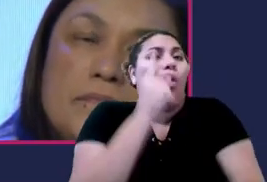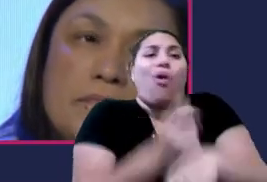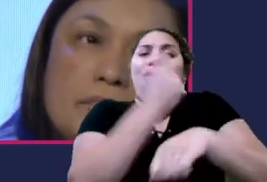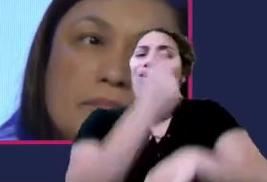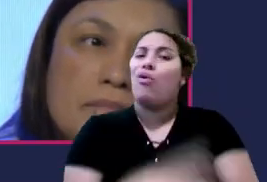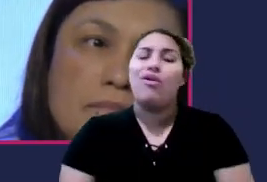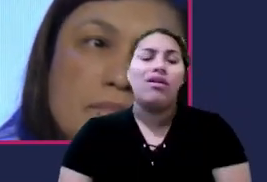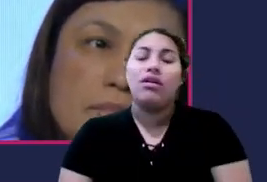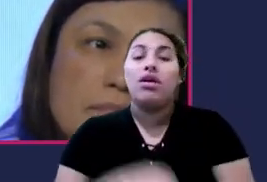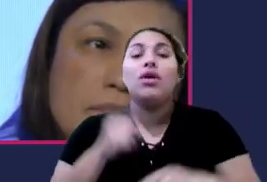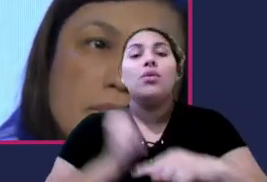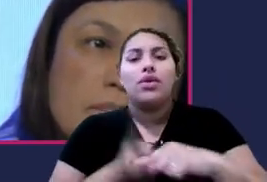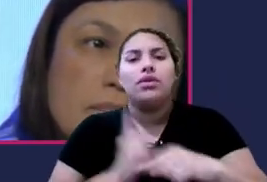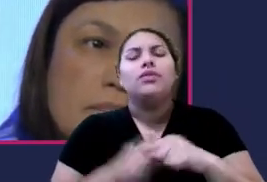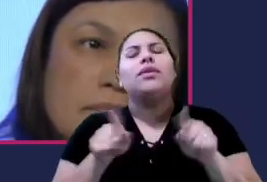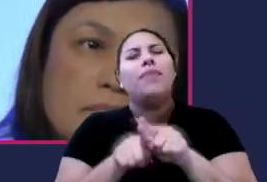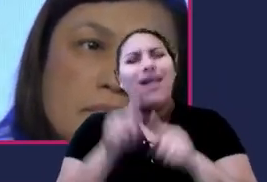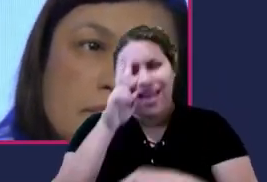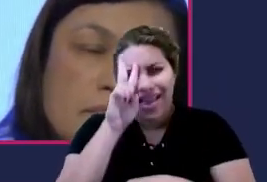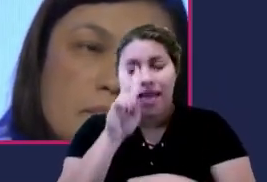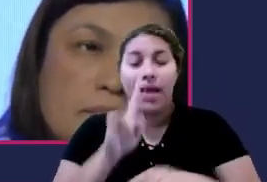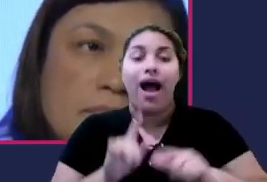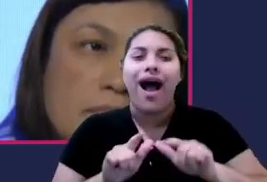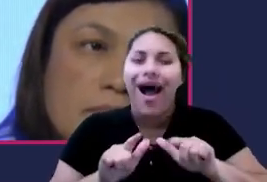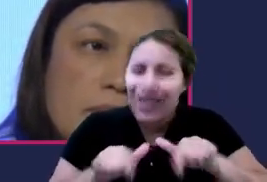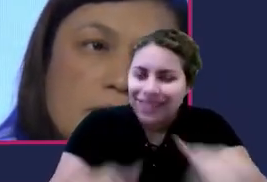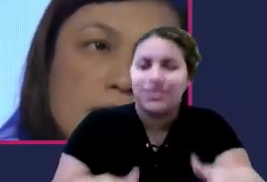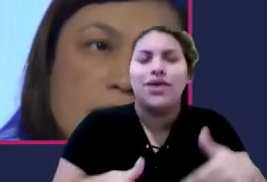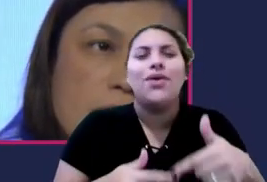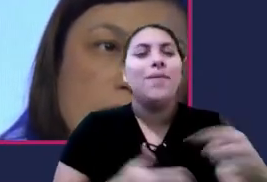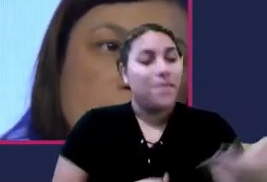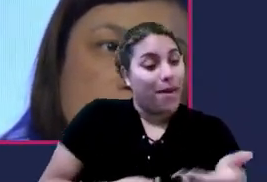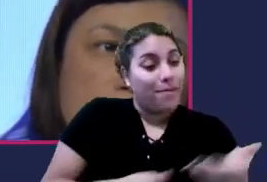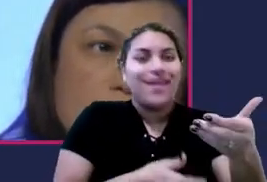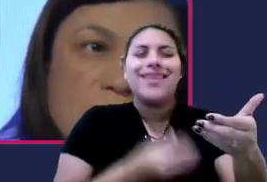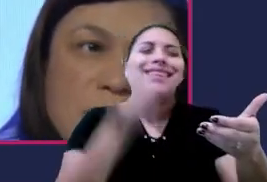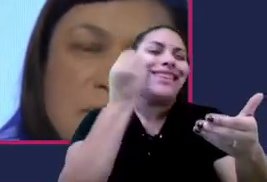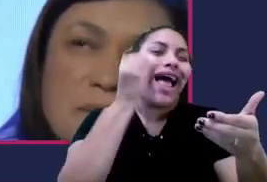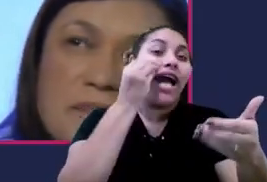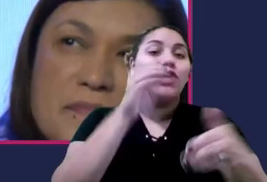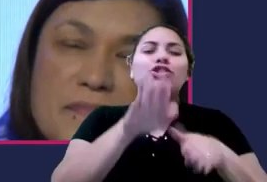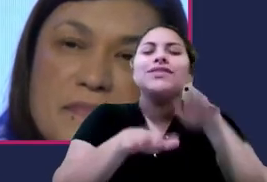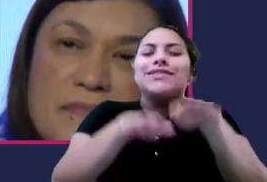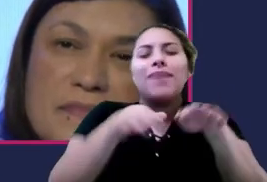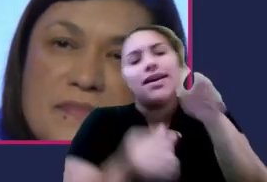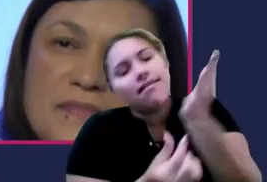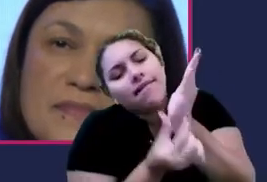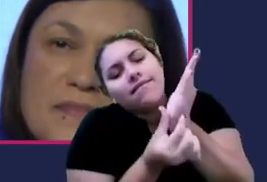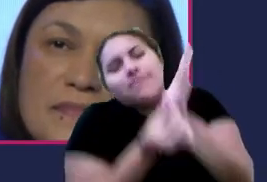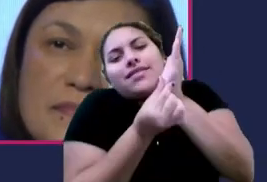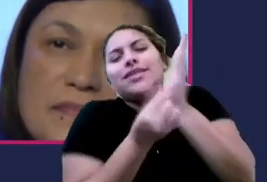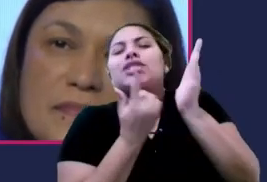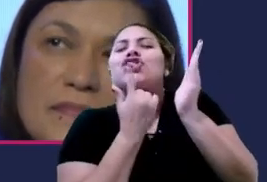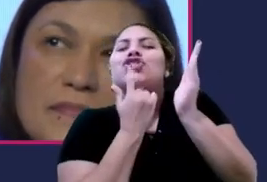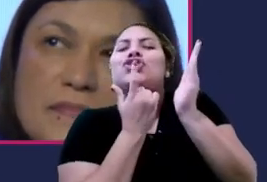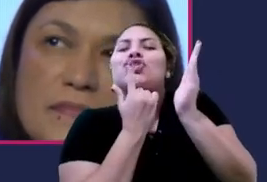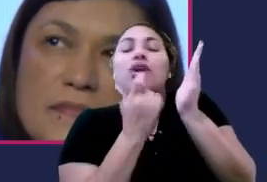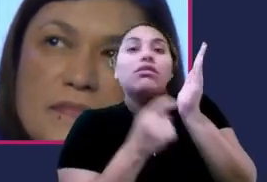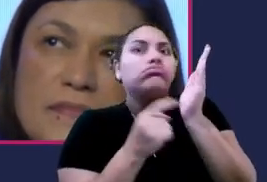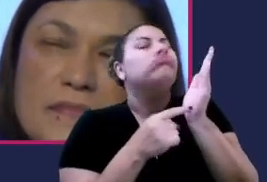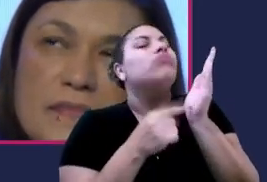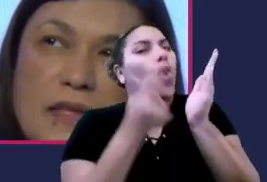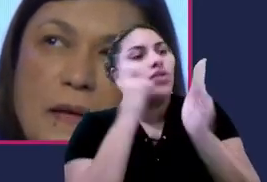done. And with the expansion of the heel prick test, we are now able to do early